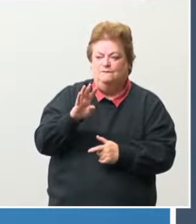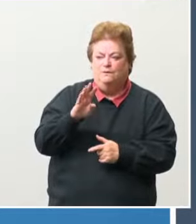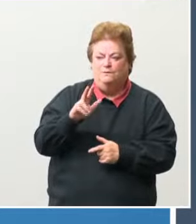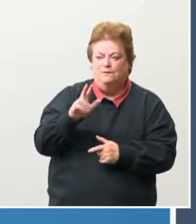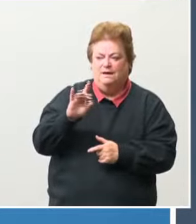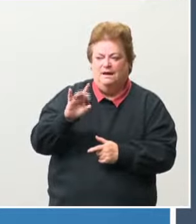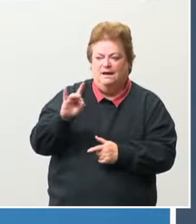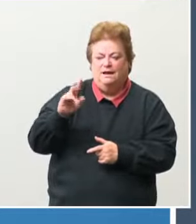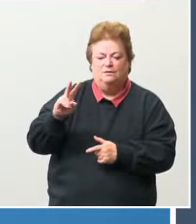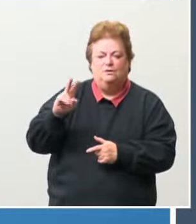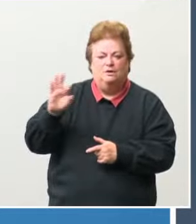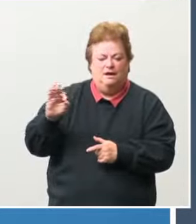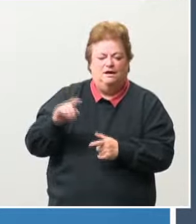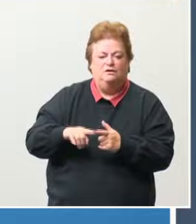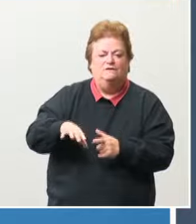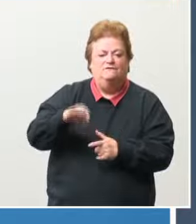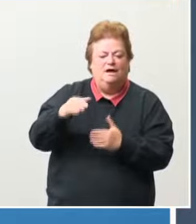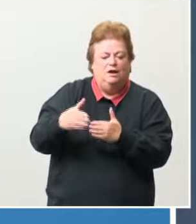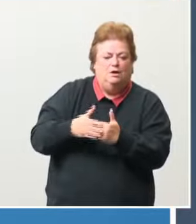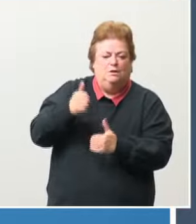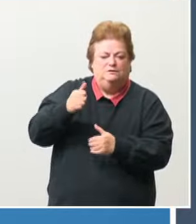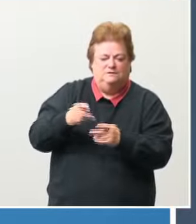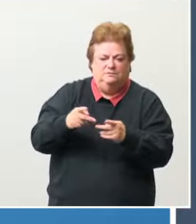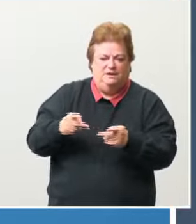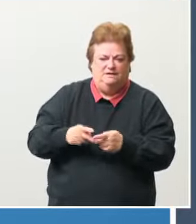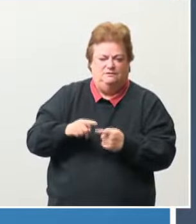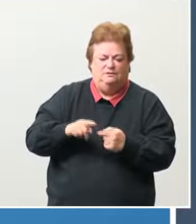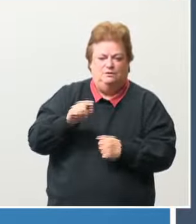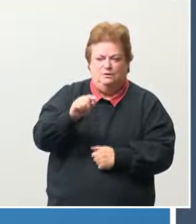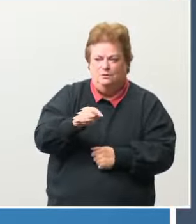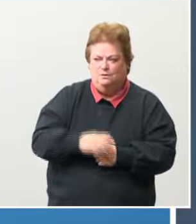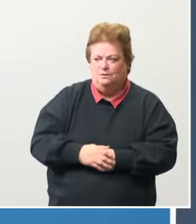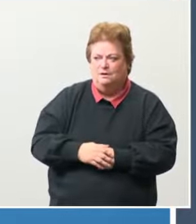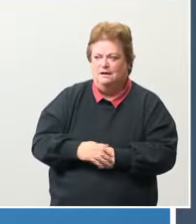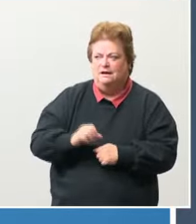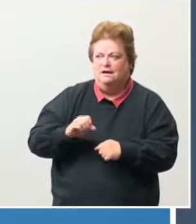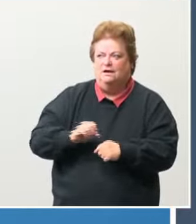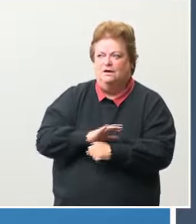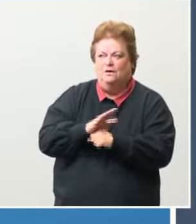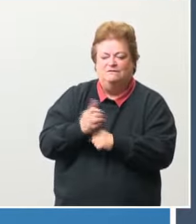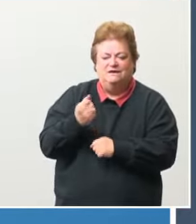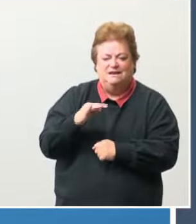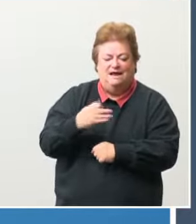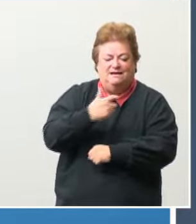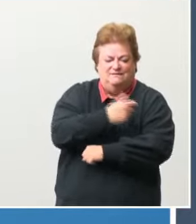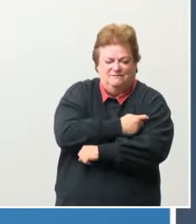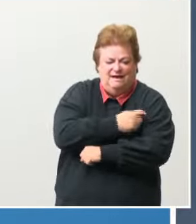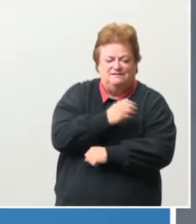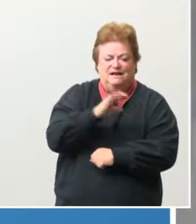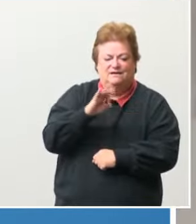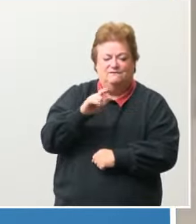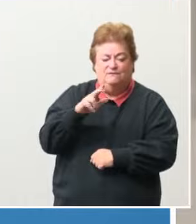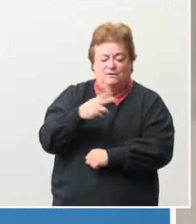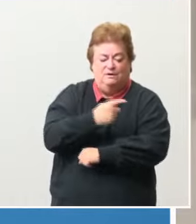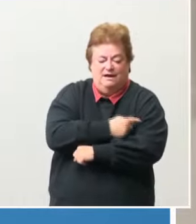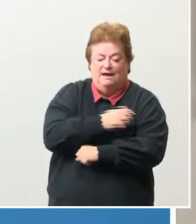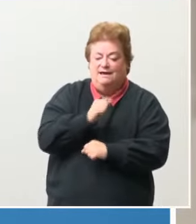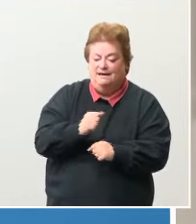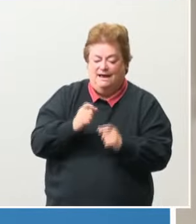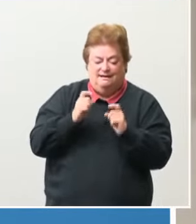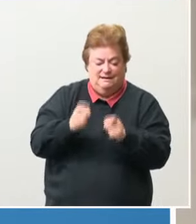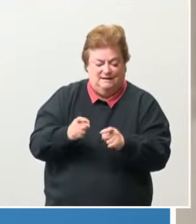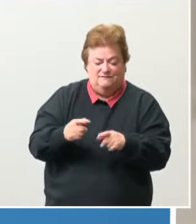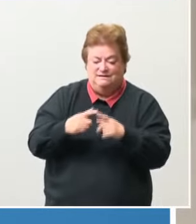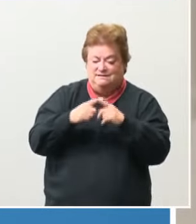438829 to find the closest place near you. COVID-19 vaccine and flu vaccine can be given at the same